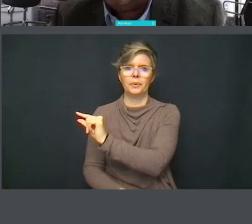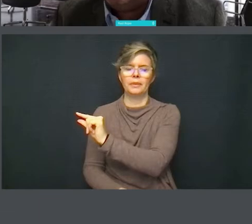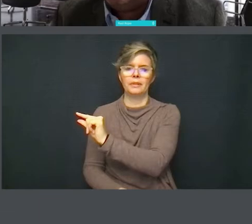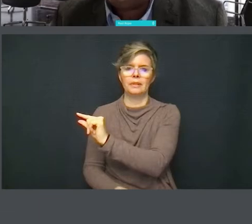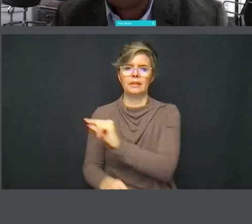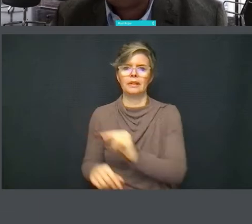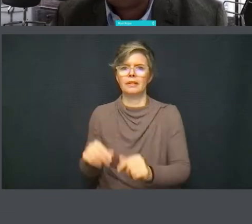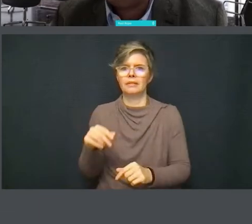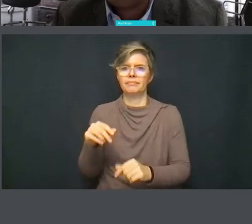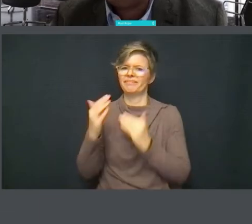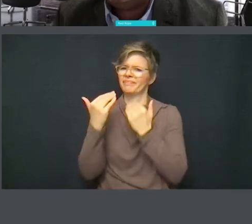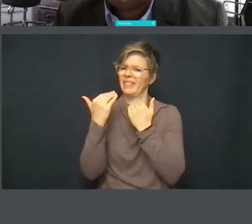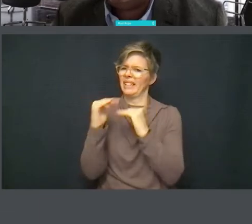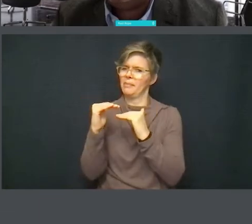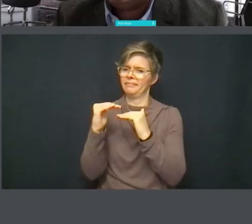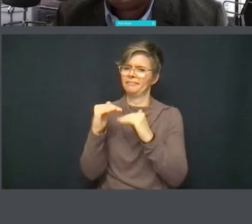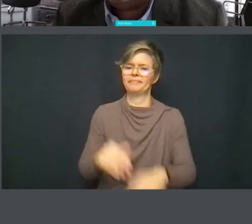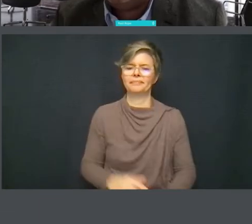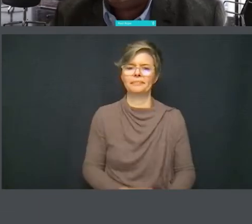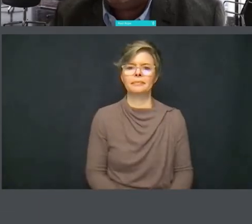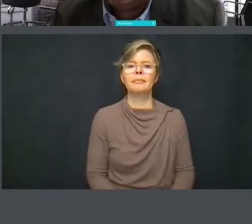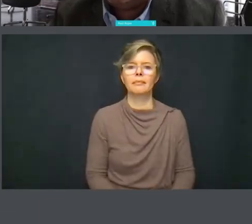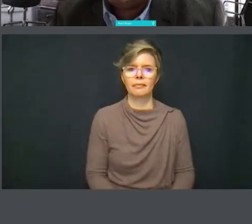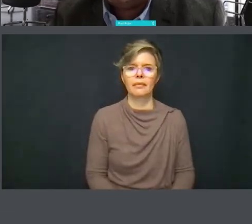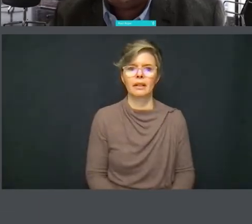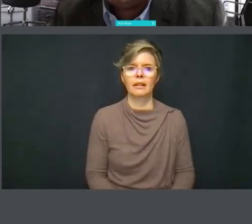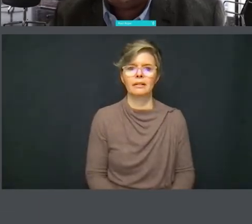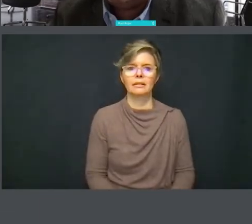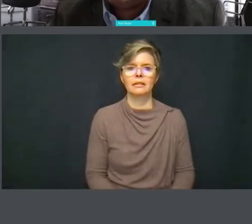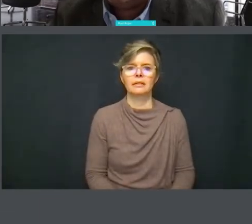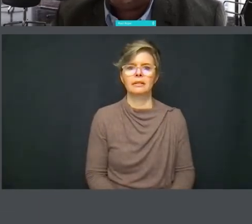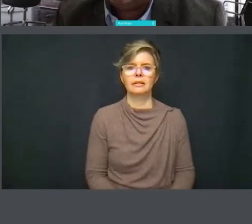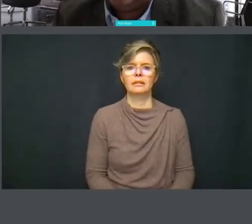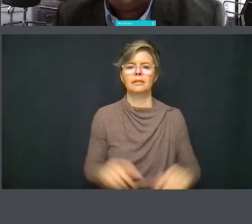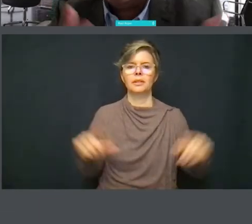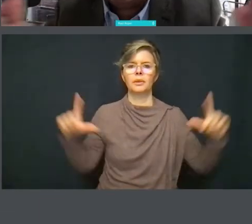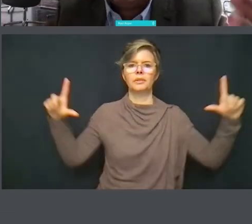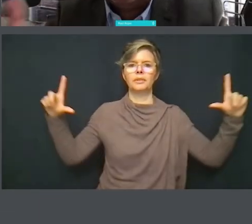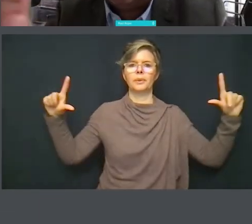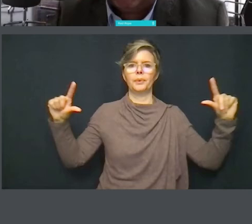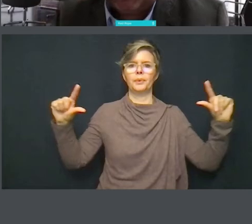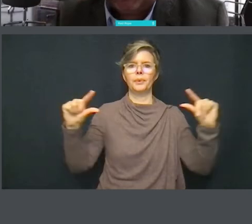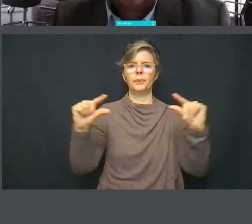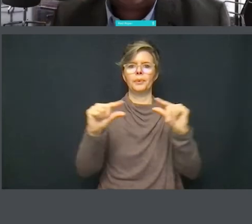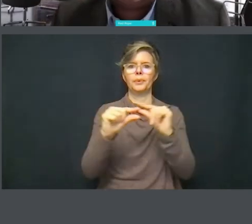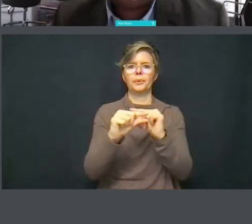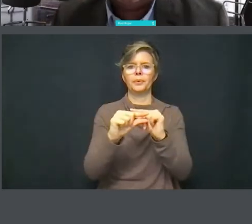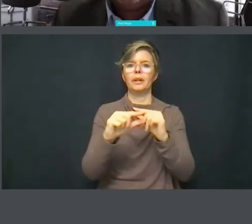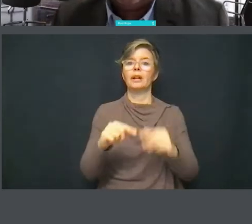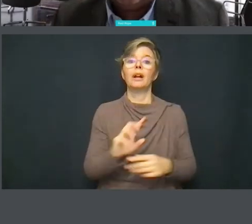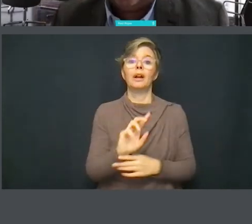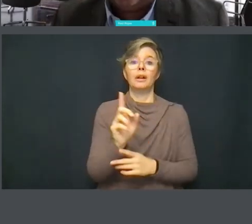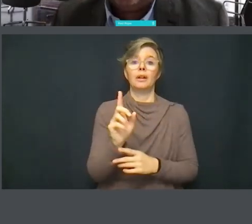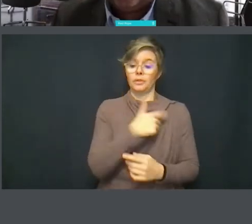kind of, those of us who sort of call ourselves bilingual, we live somewhere in this continuum,